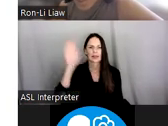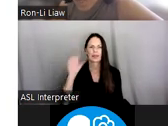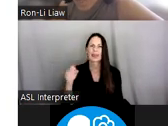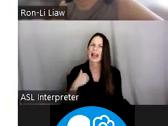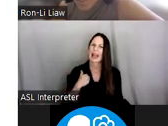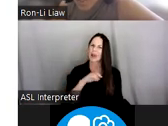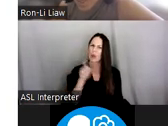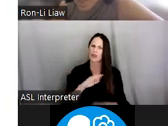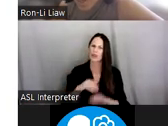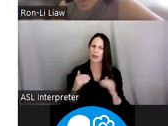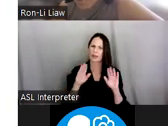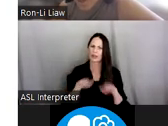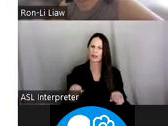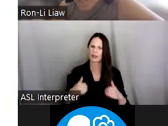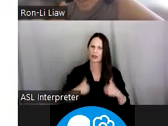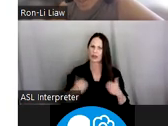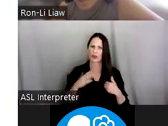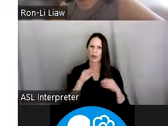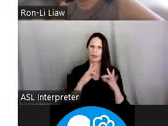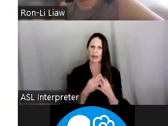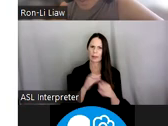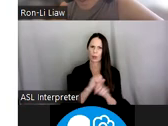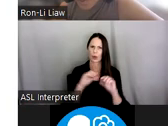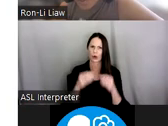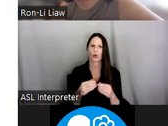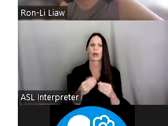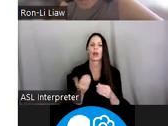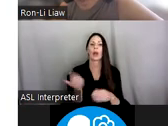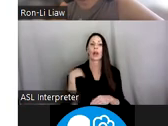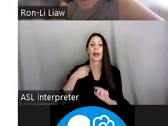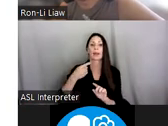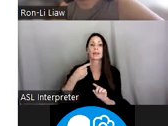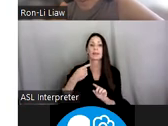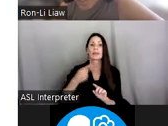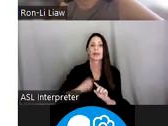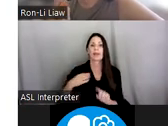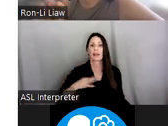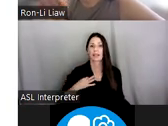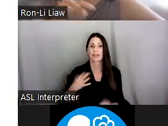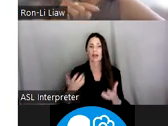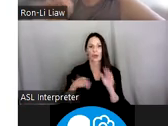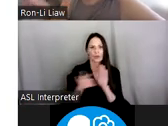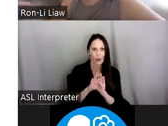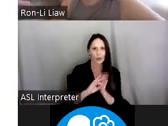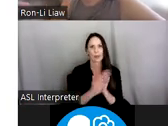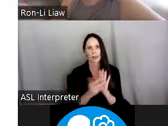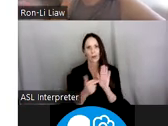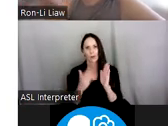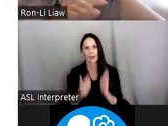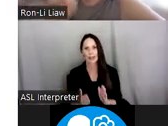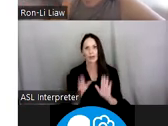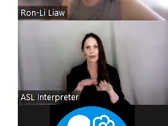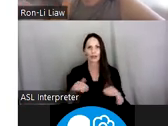So last meeting, I volunteered and was voted to be our representative with Children, Youth, and Families. I thought that would meant to